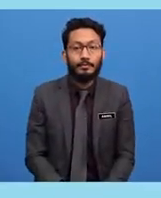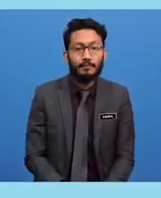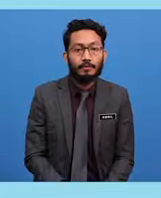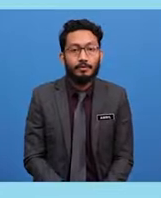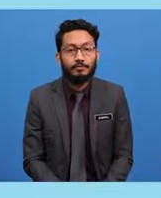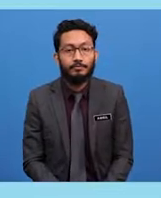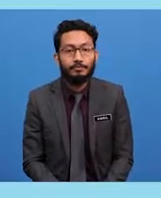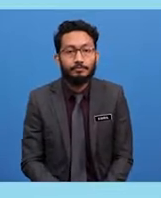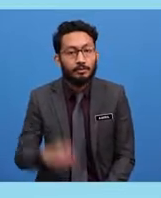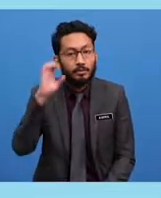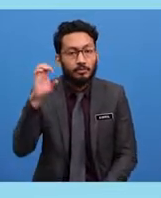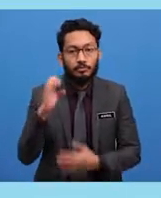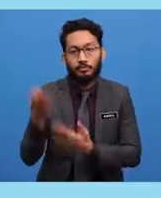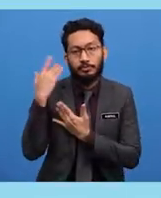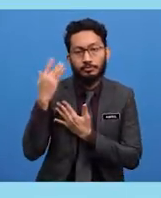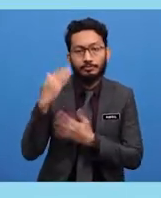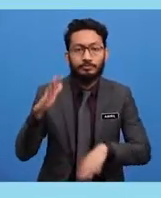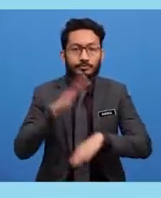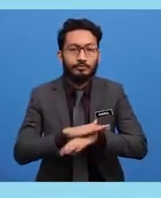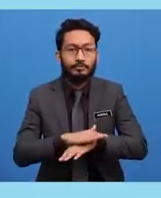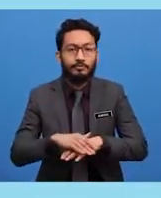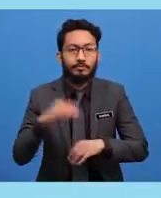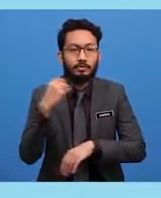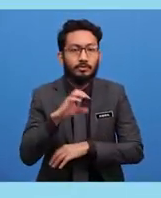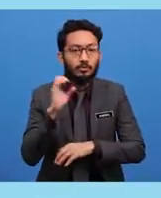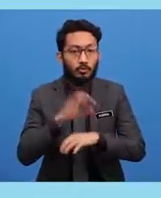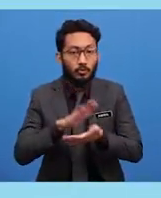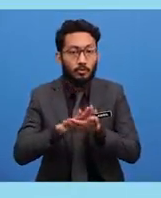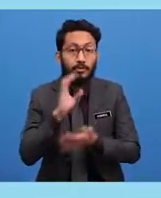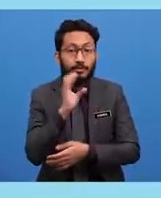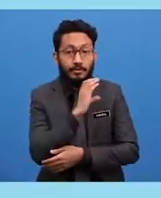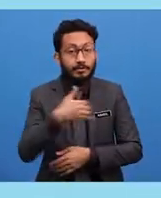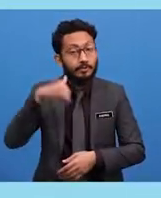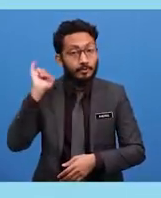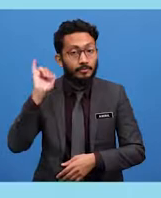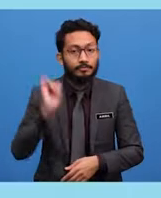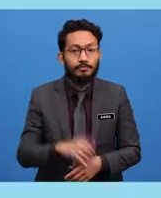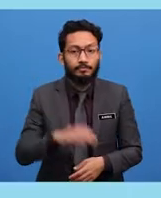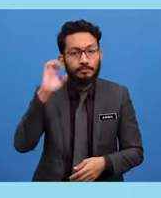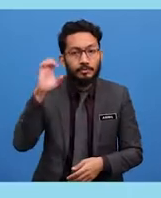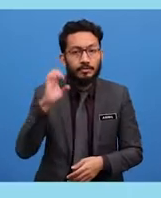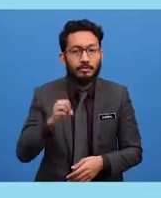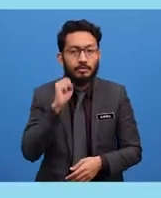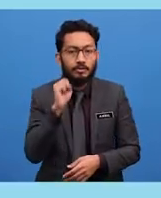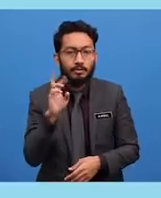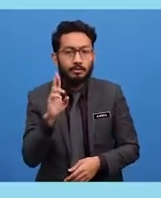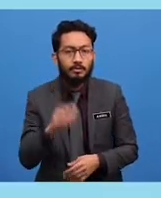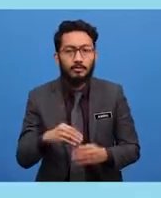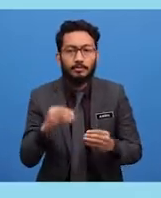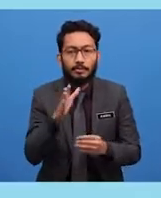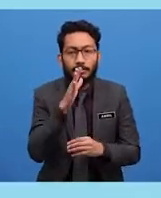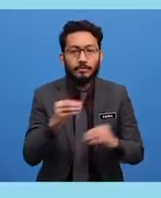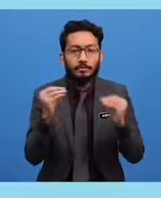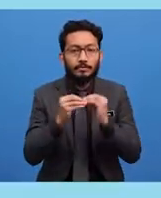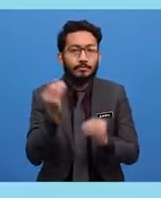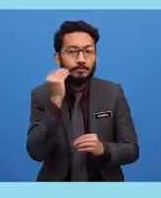He waited at the school canteen yesterday. She kissed her mom on her cheek just